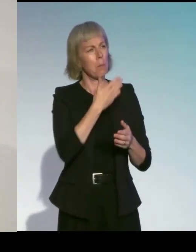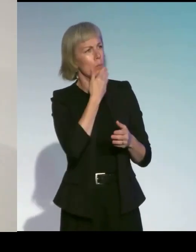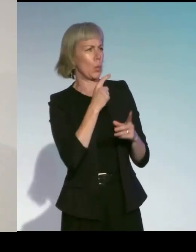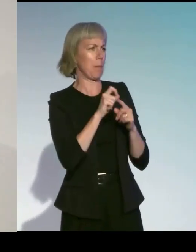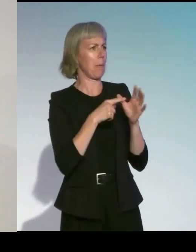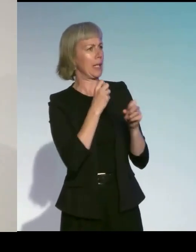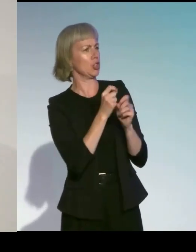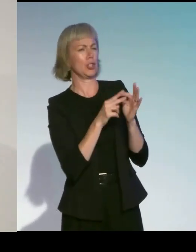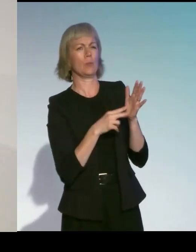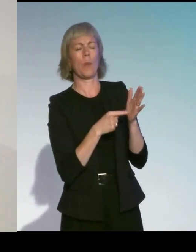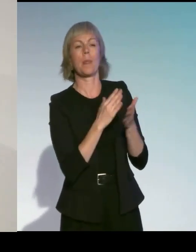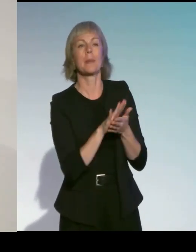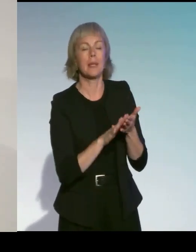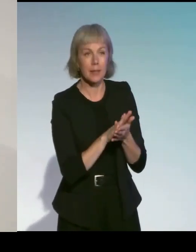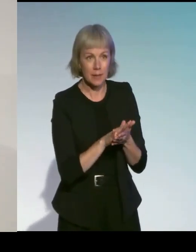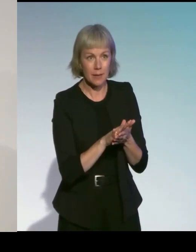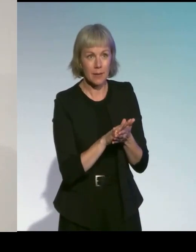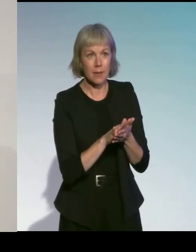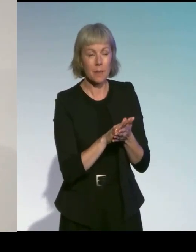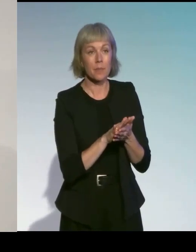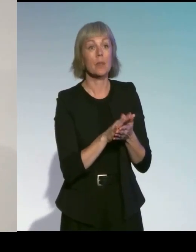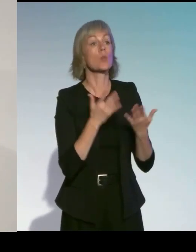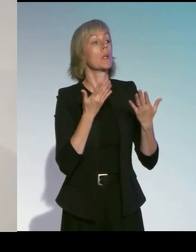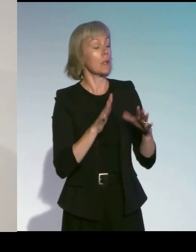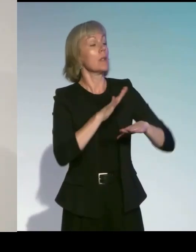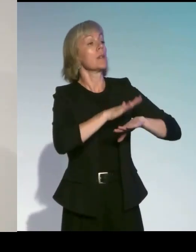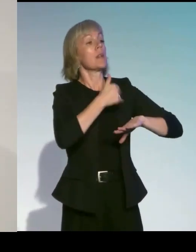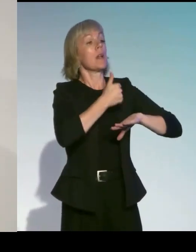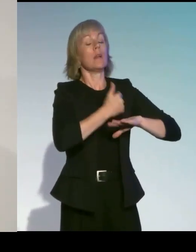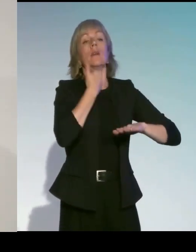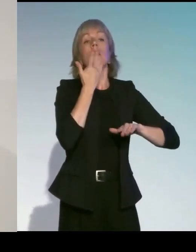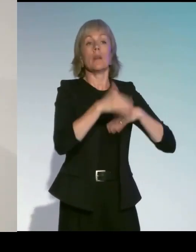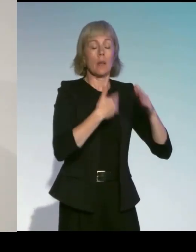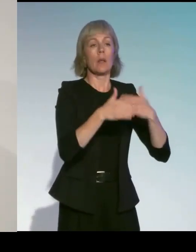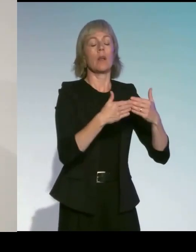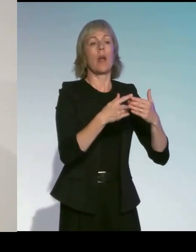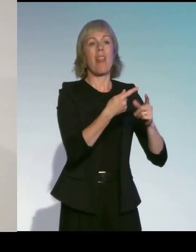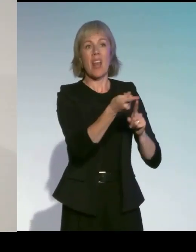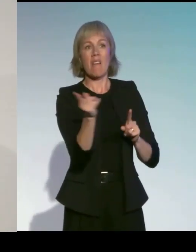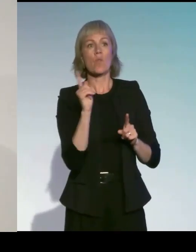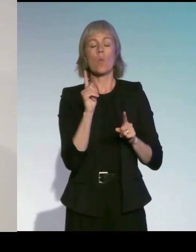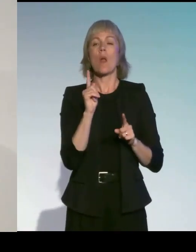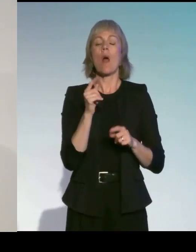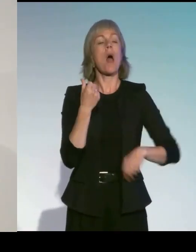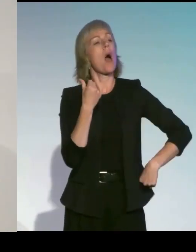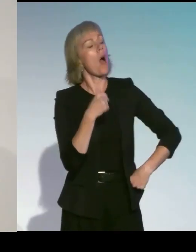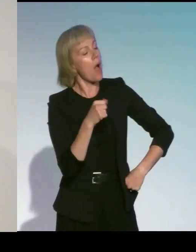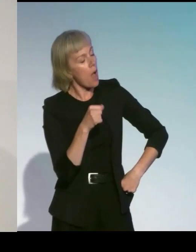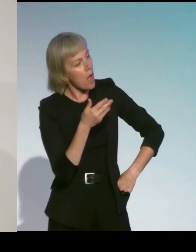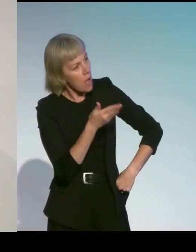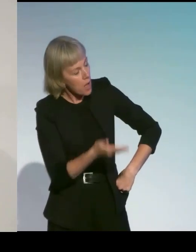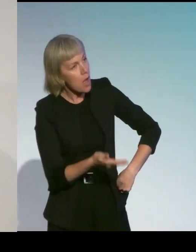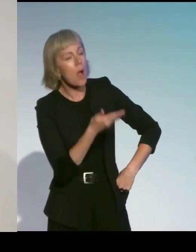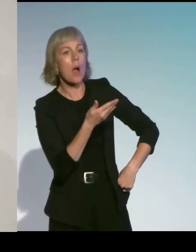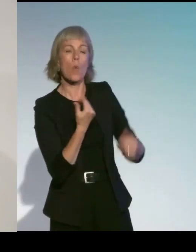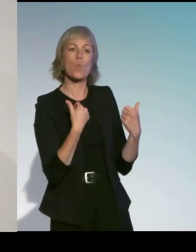means. And then, after we started doing this, then everybody was starting to say, oh,